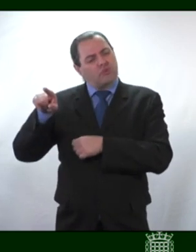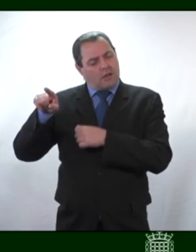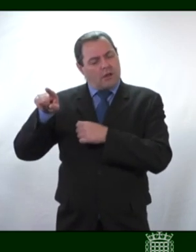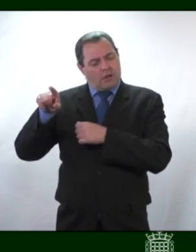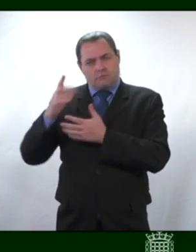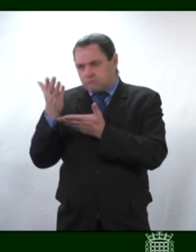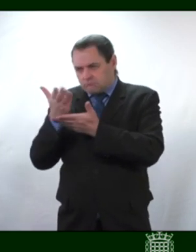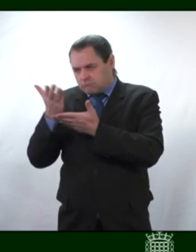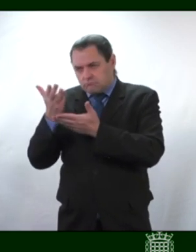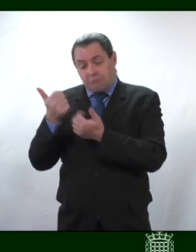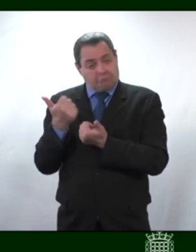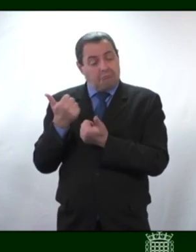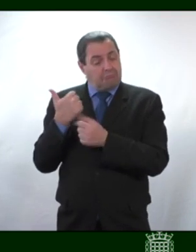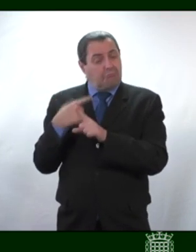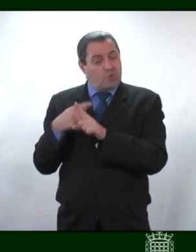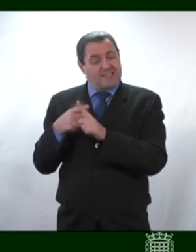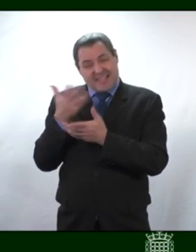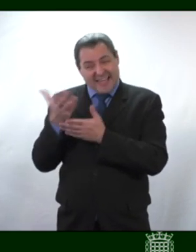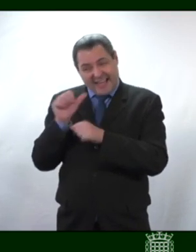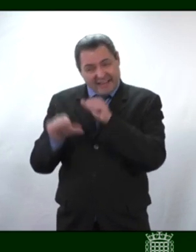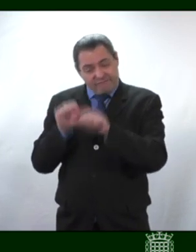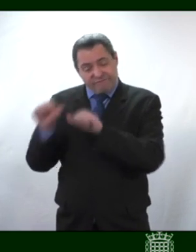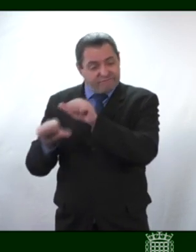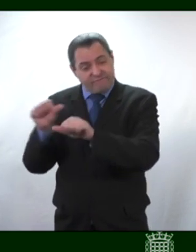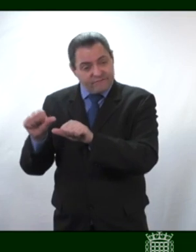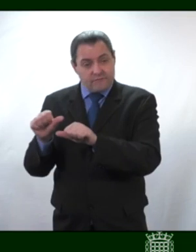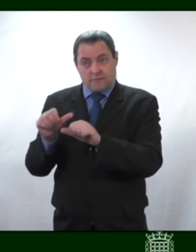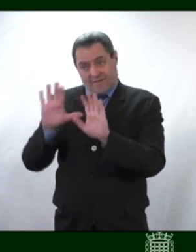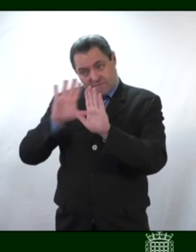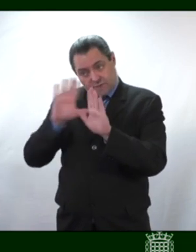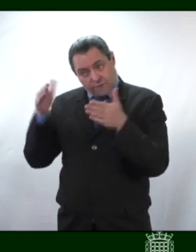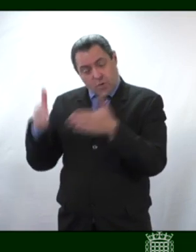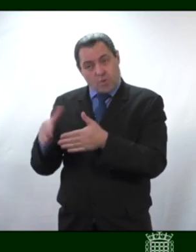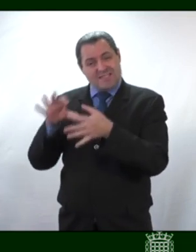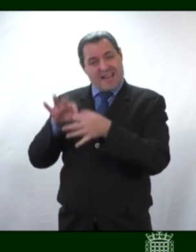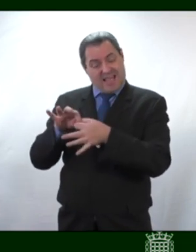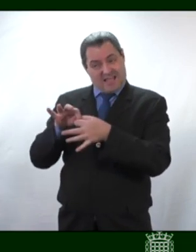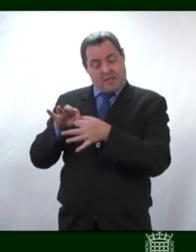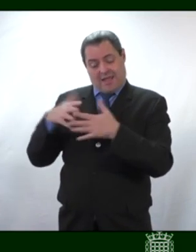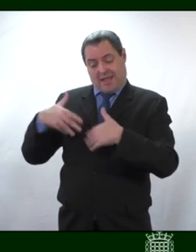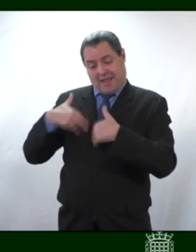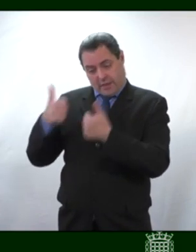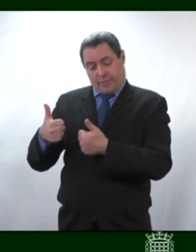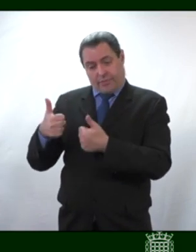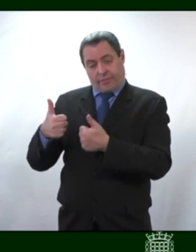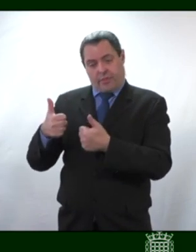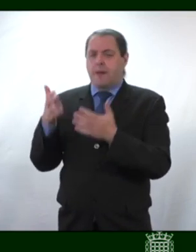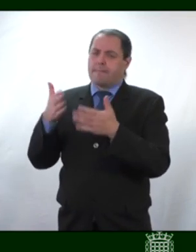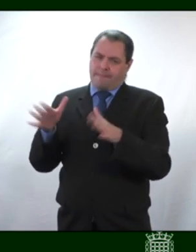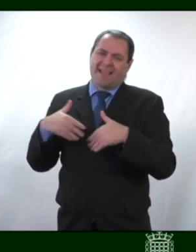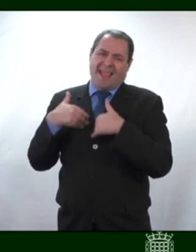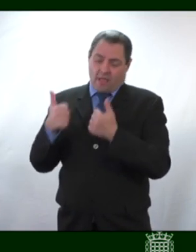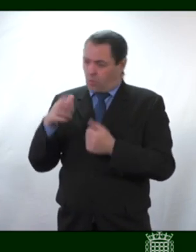very constructive, very positive, all focused on the health and the public health